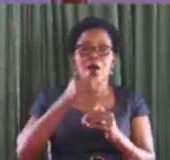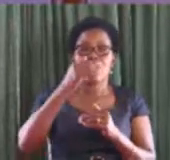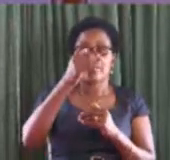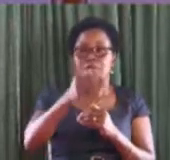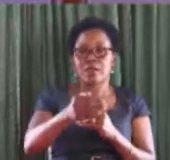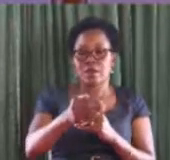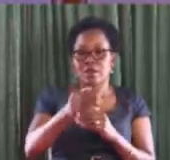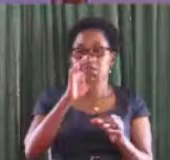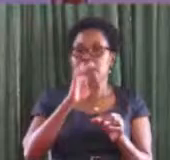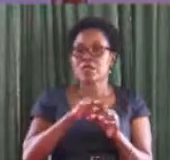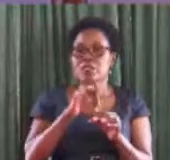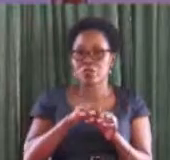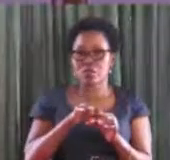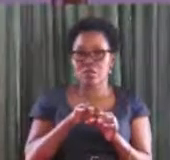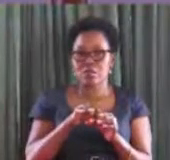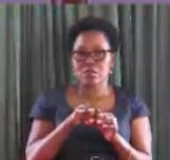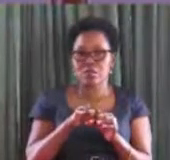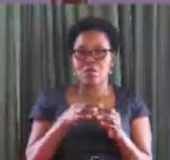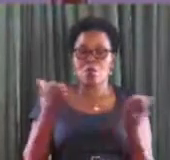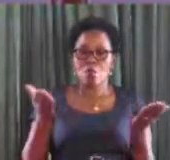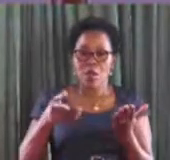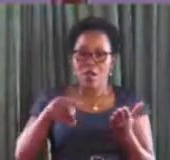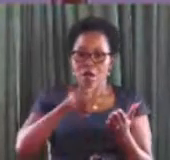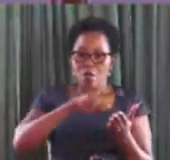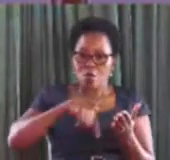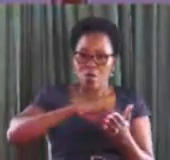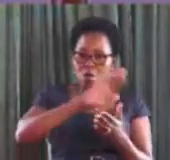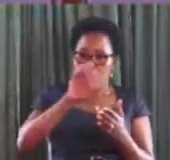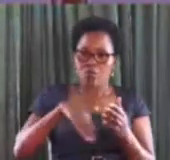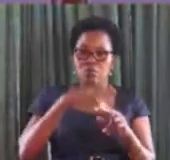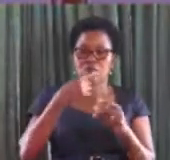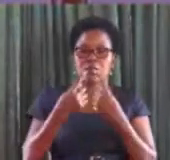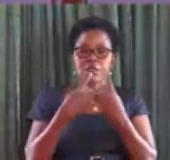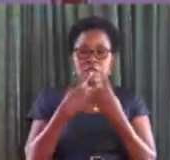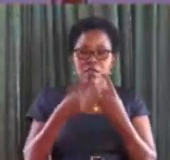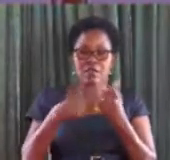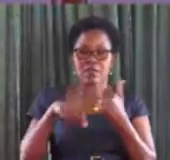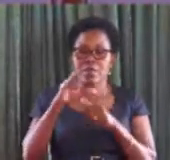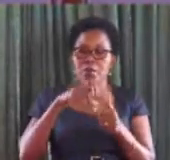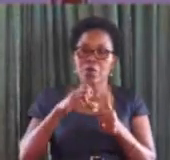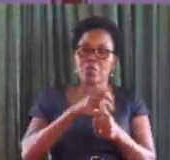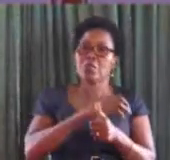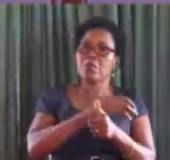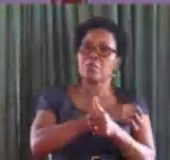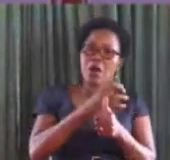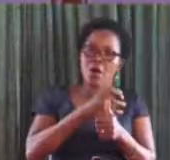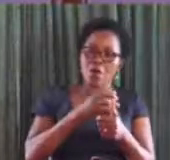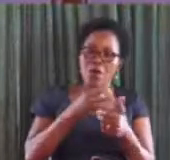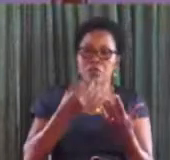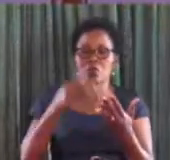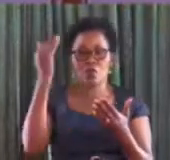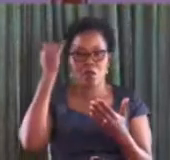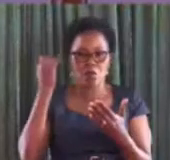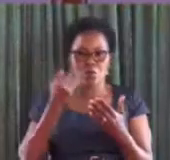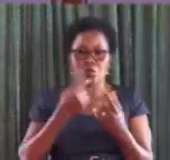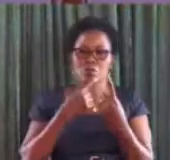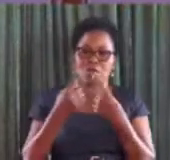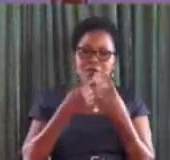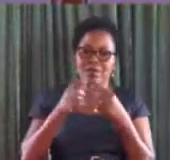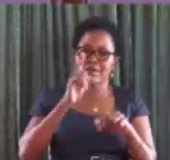follow, where we discuss jurisprudential issues, where we discuss these timelines.